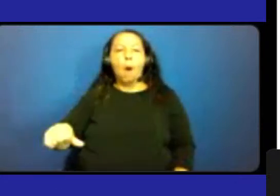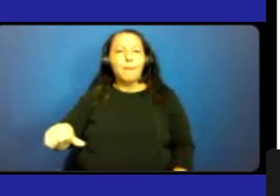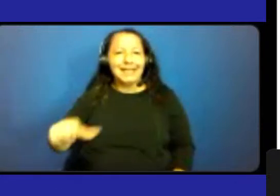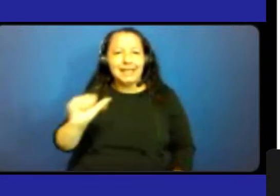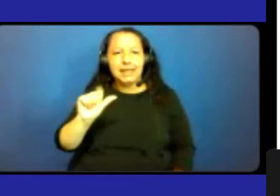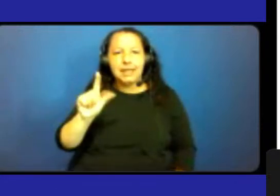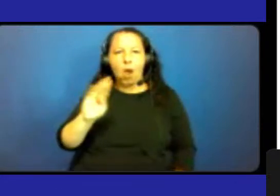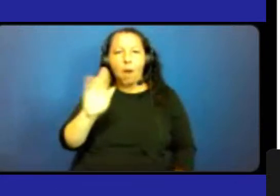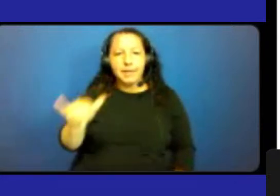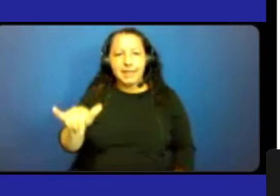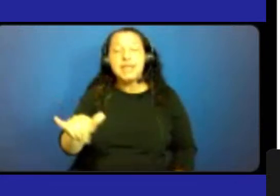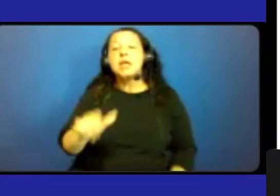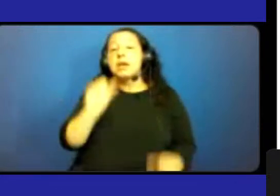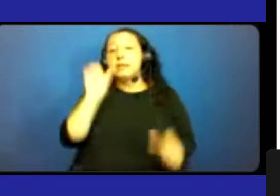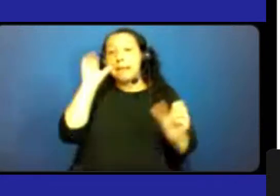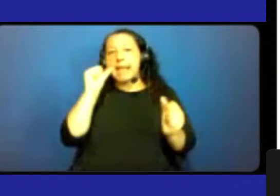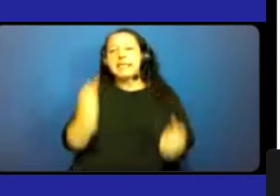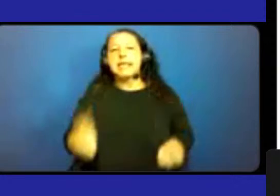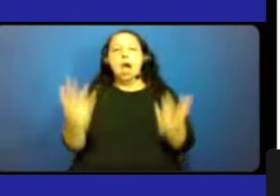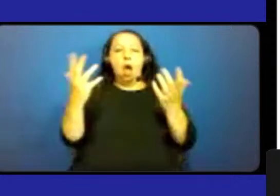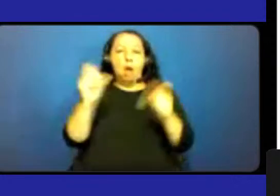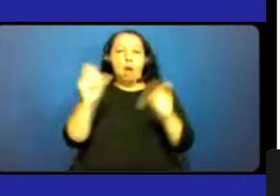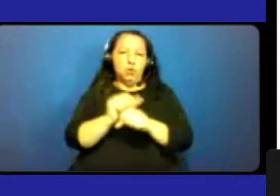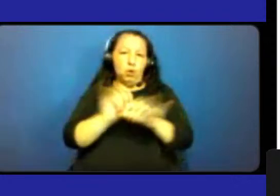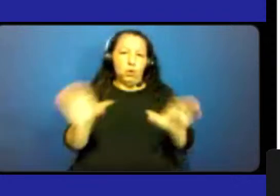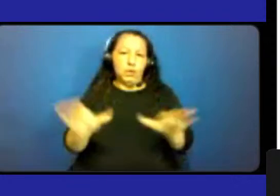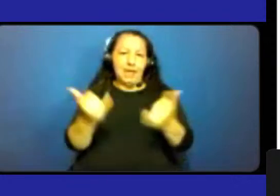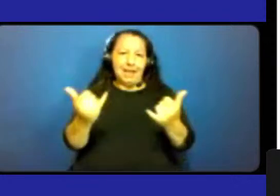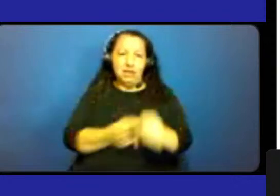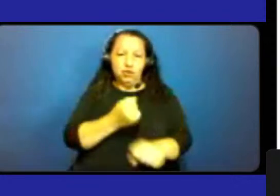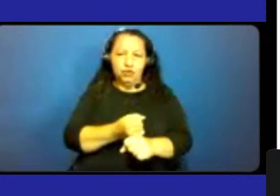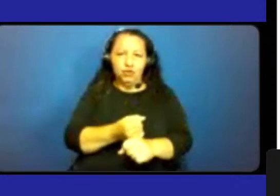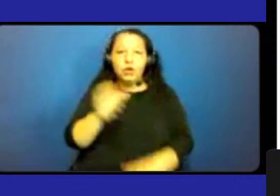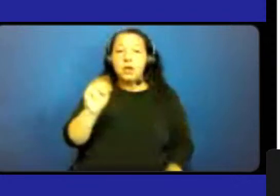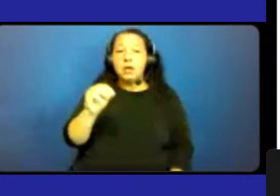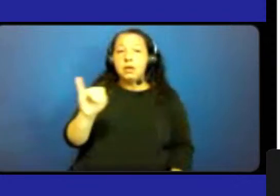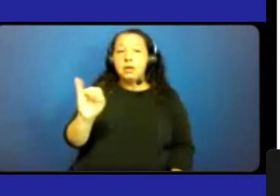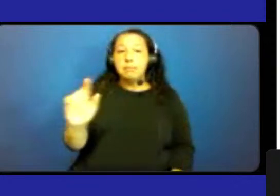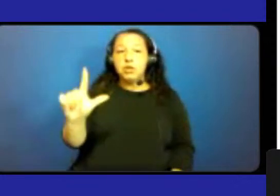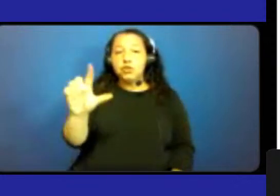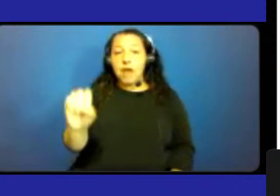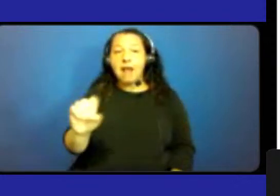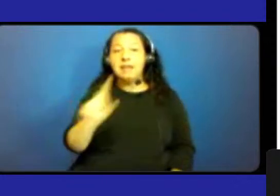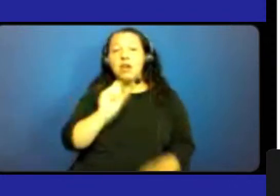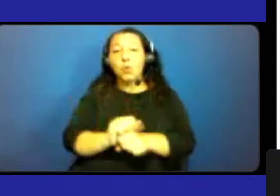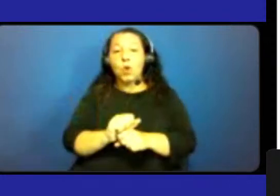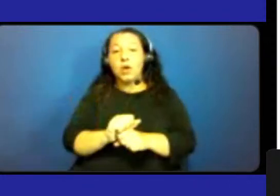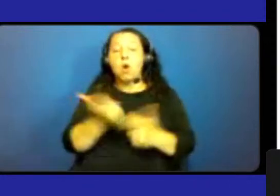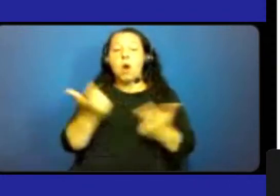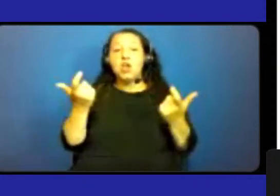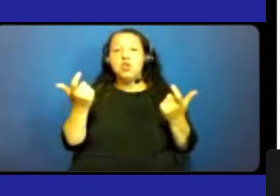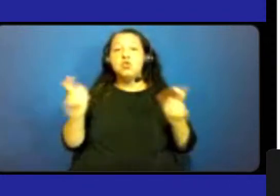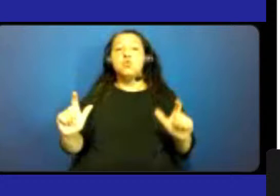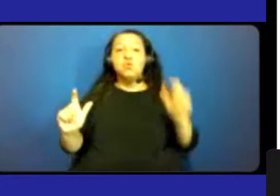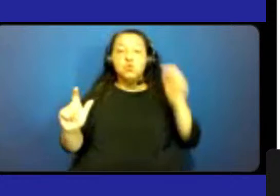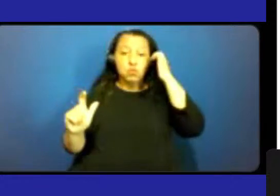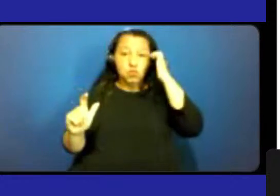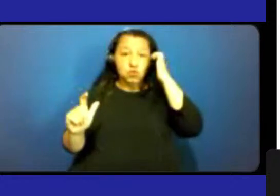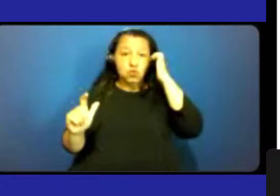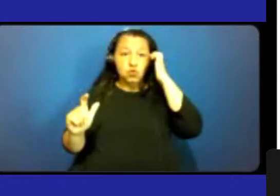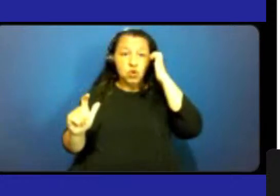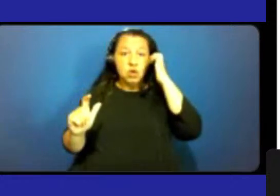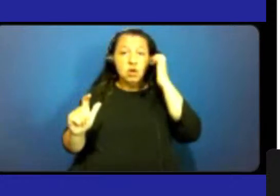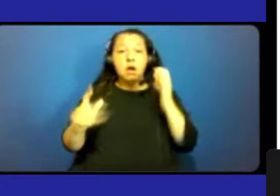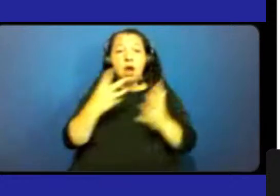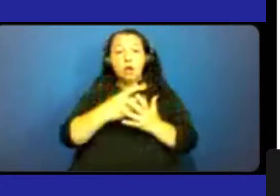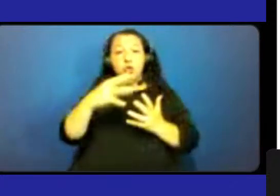was done this year. Michelle is working on a monster, or is about to circulate a monster chart